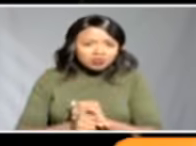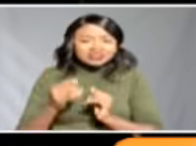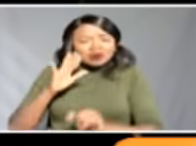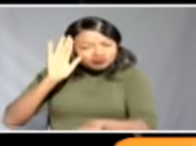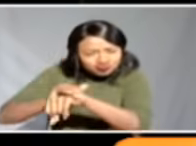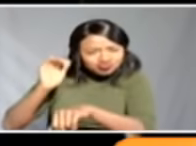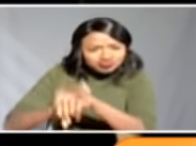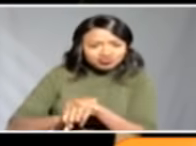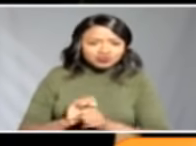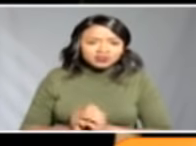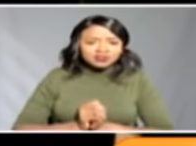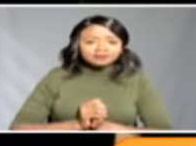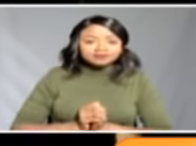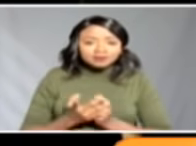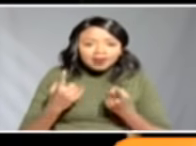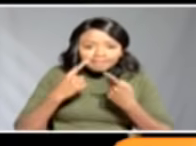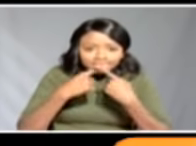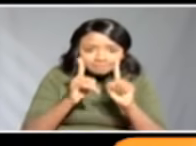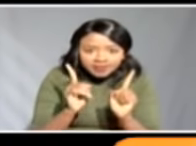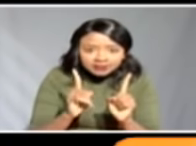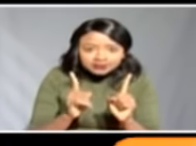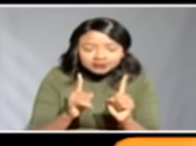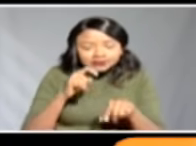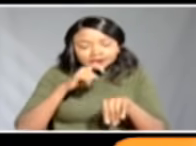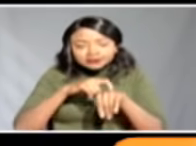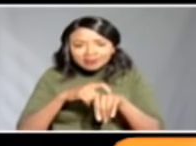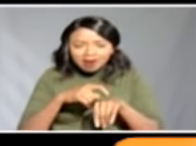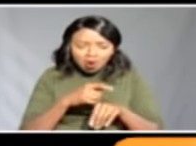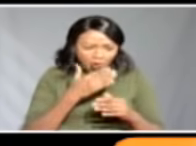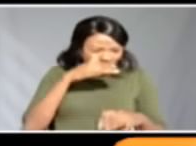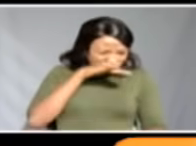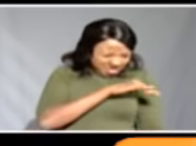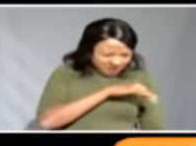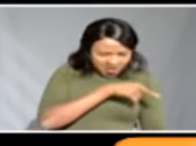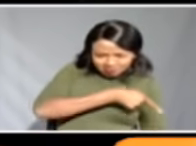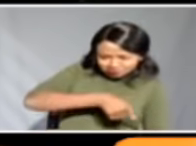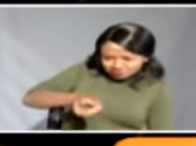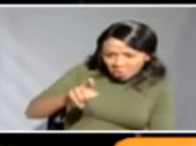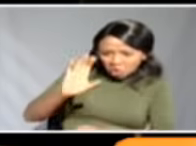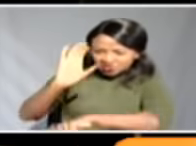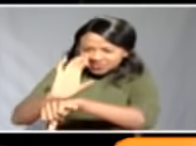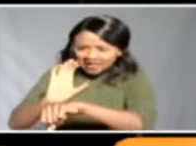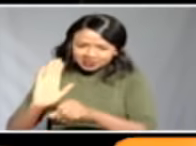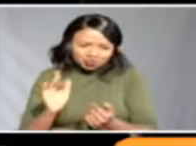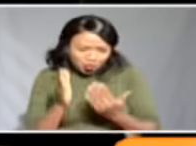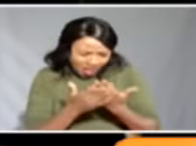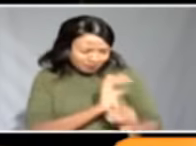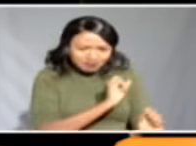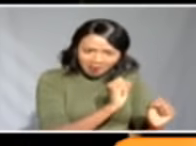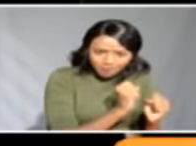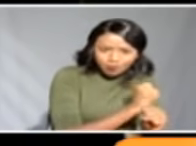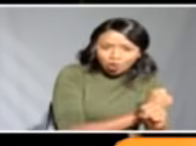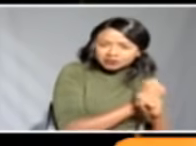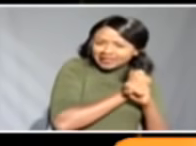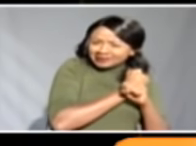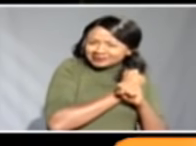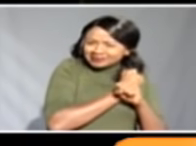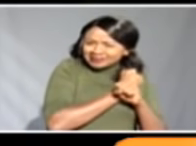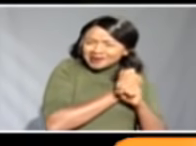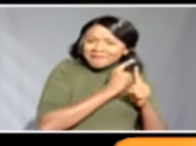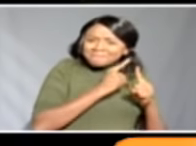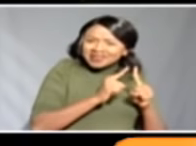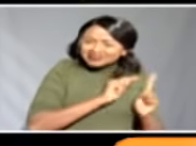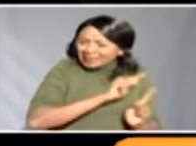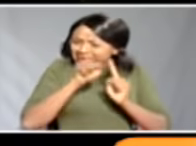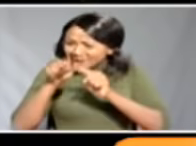mzuri. Unasema jioni mtoto aende church ndio asipatane na mabaya zile za mtaa. Hasa tena nikapeleka